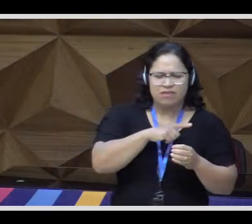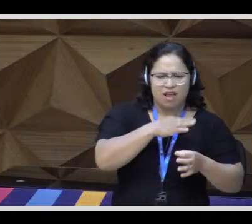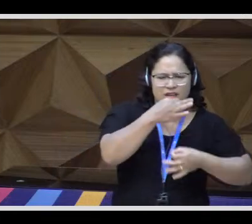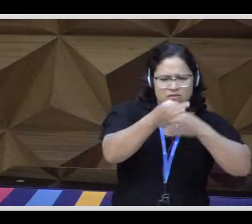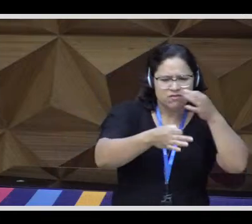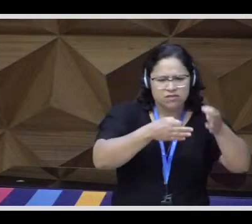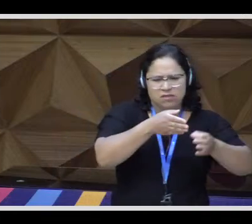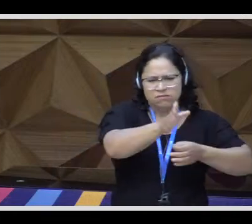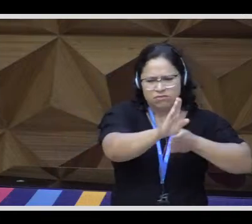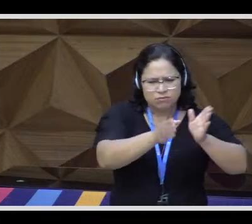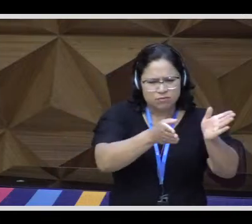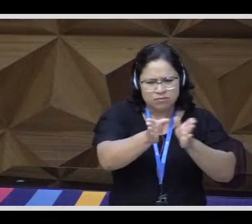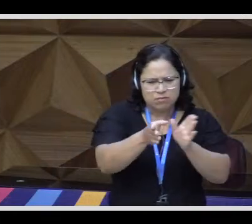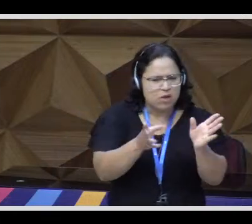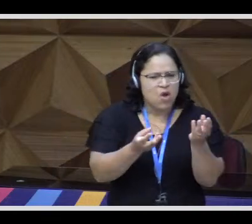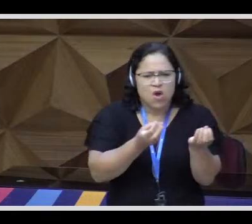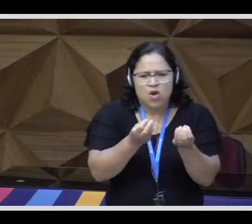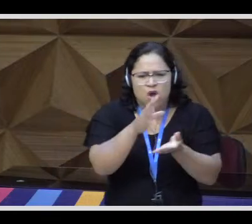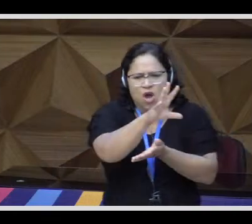representative